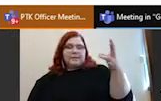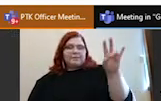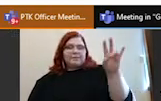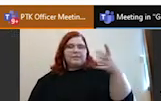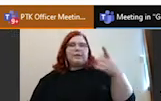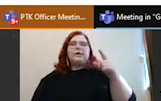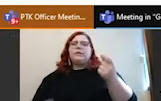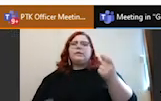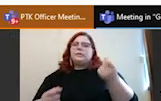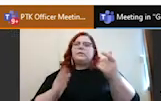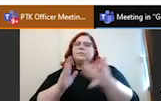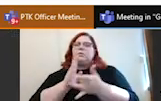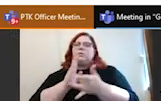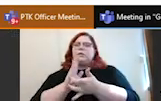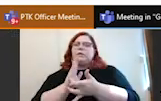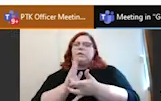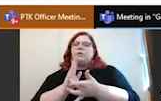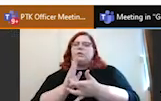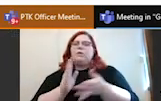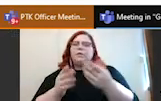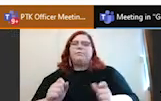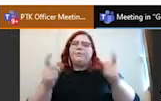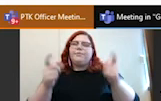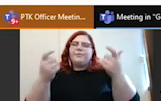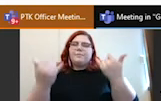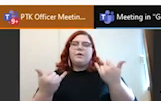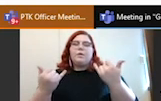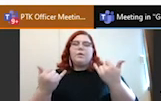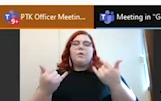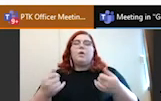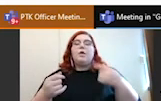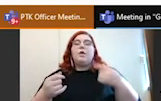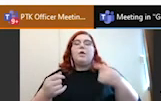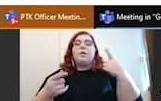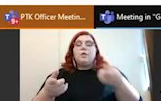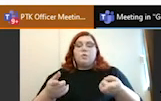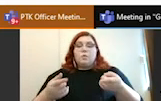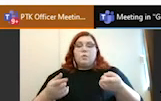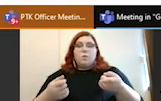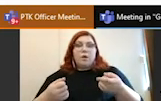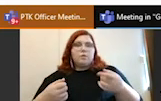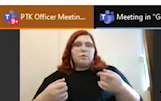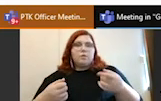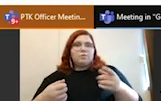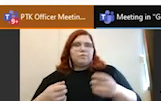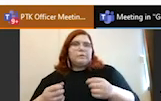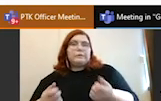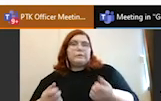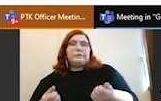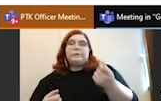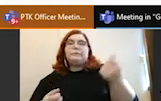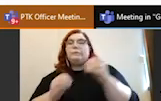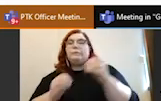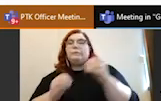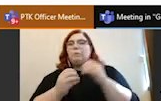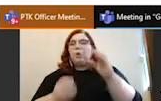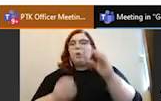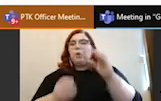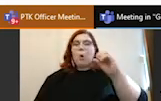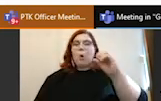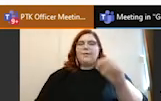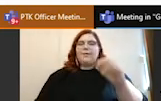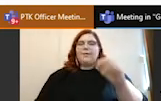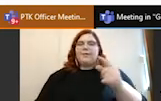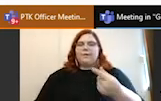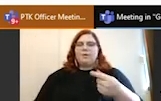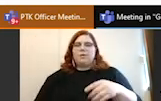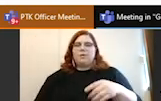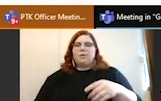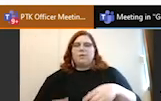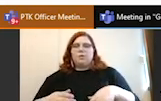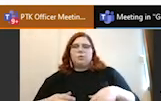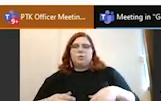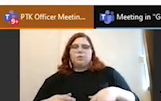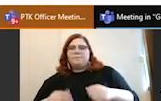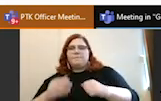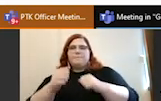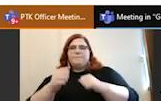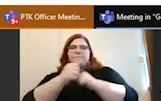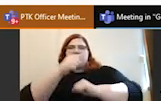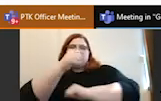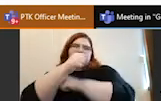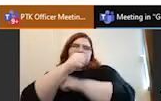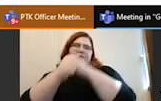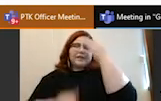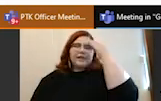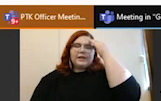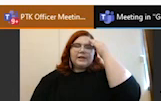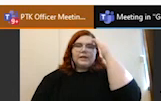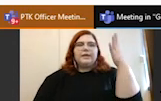up. This one does require a little bit more coding and kind of like, structured thinking. But he basically